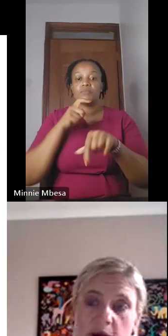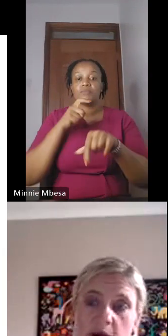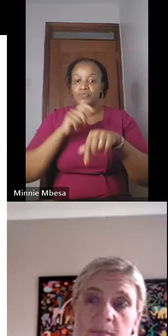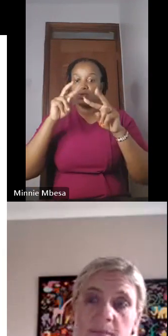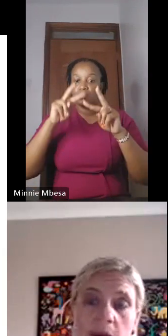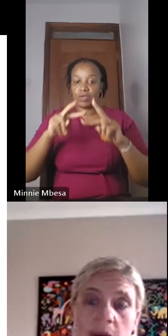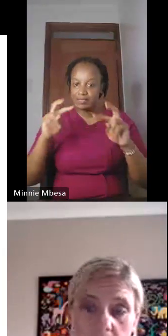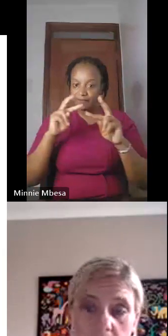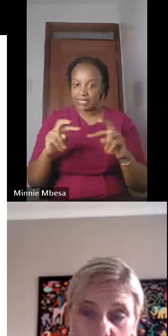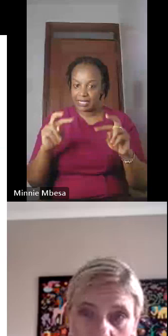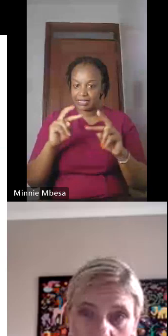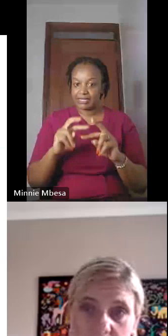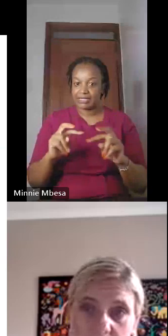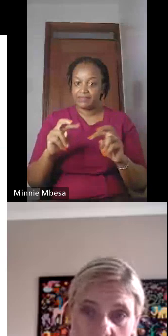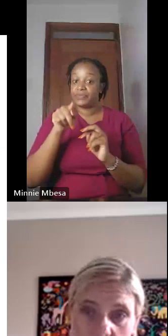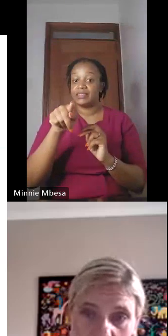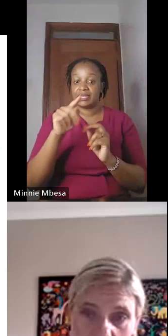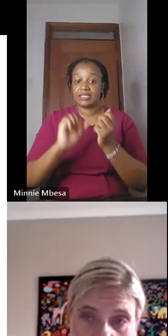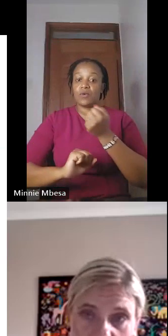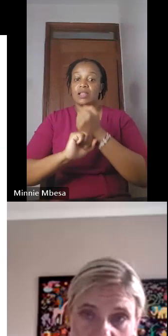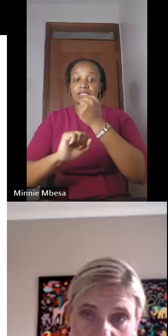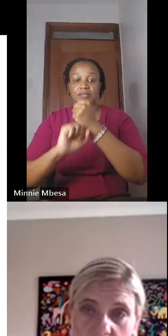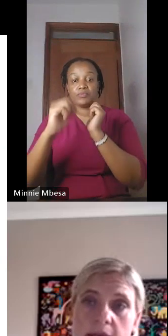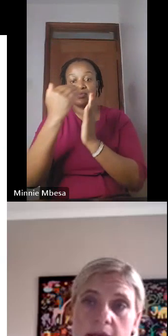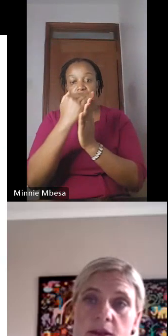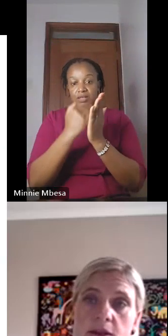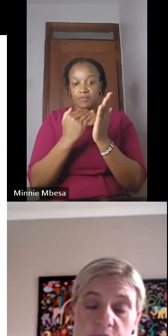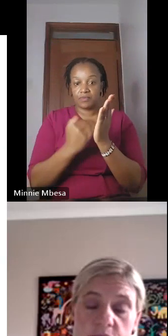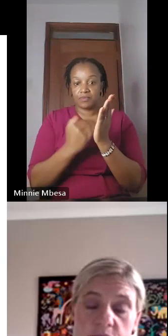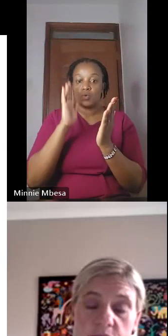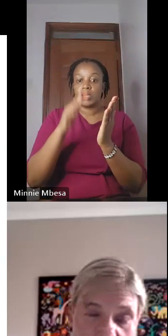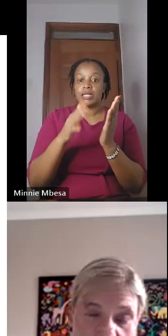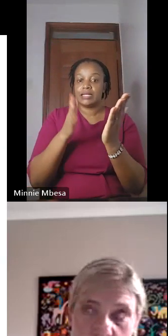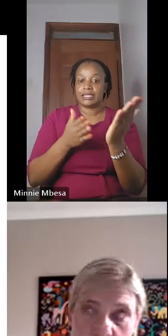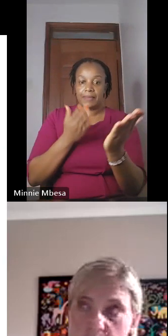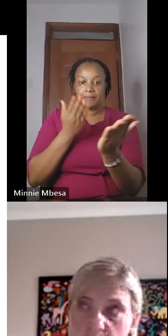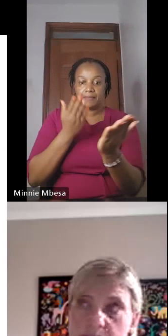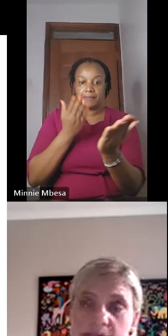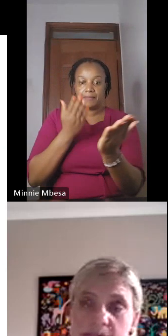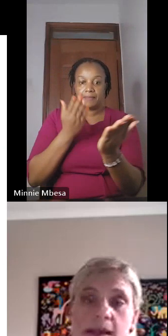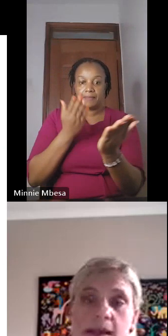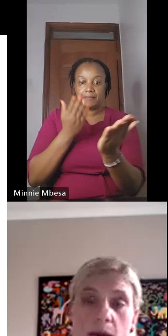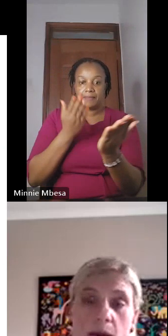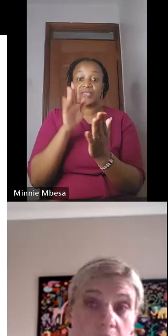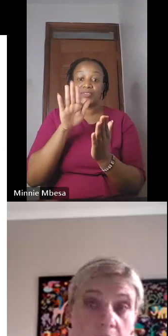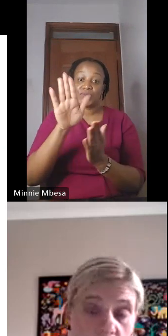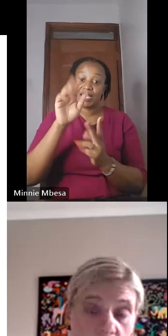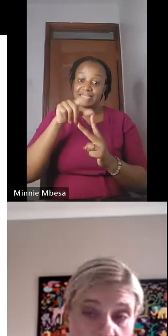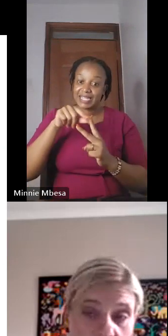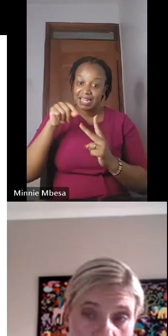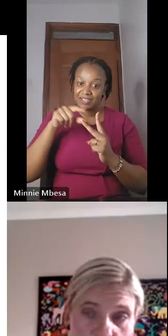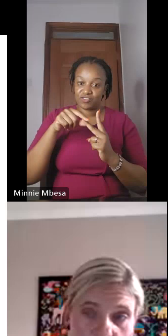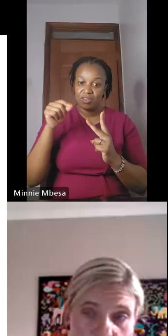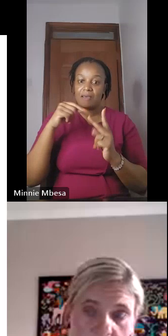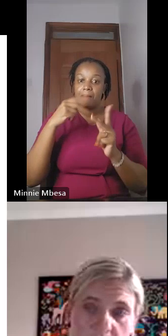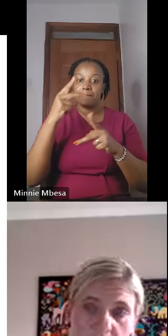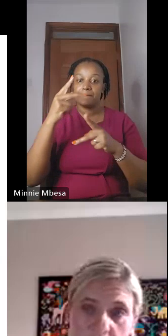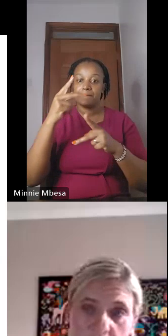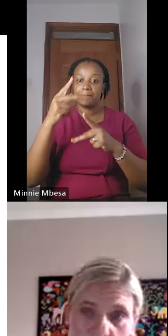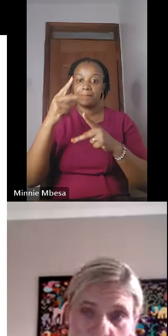scholarship program, when you submit an application, your selection processes, if you